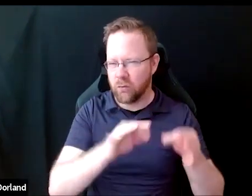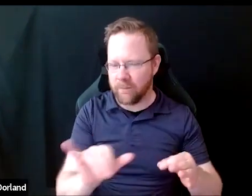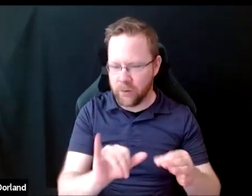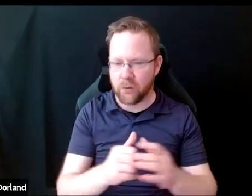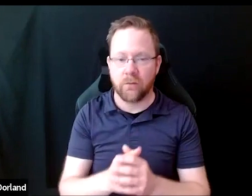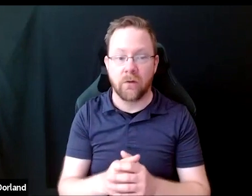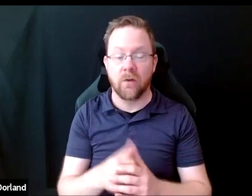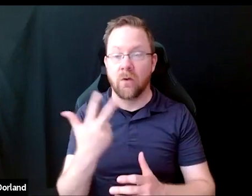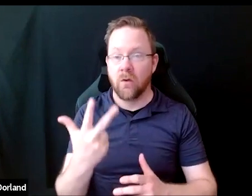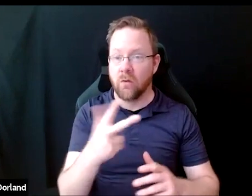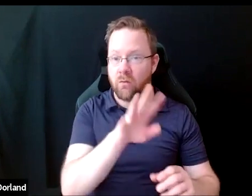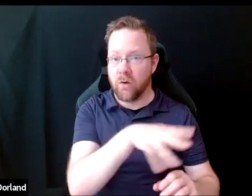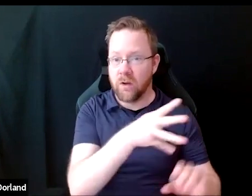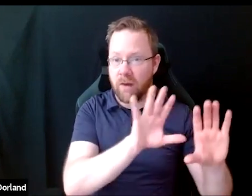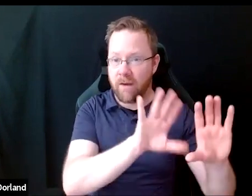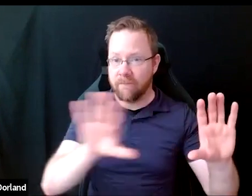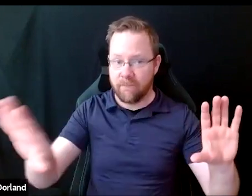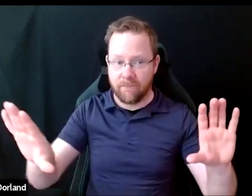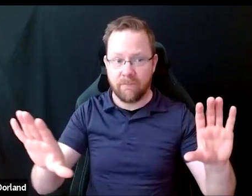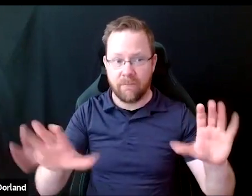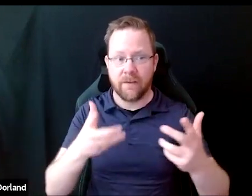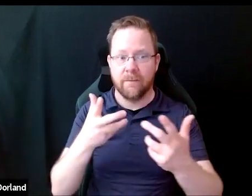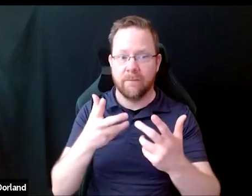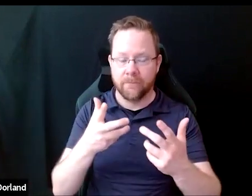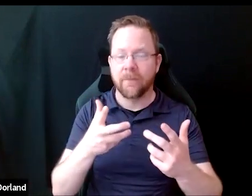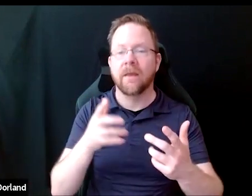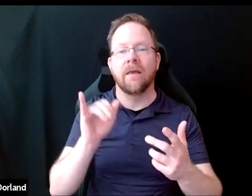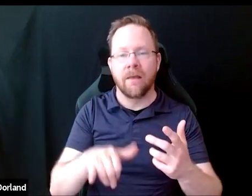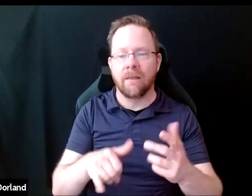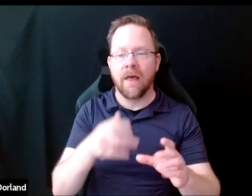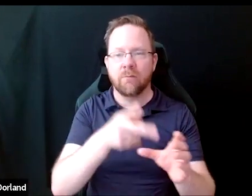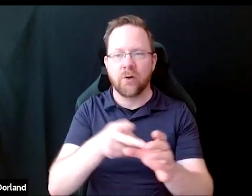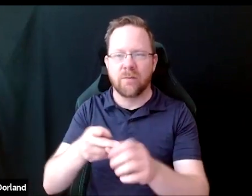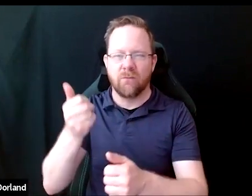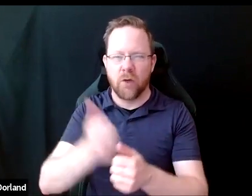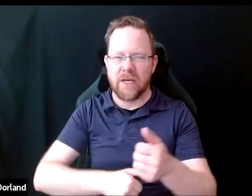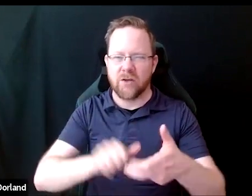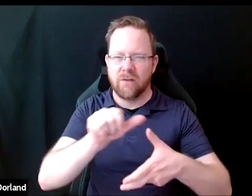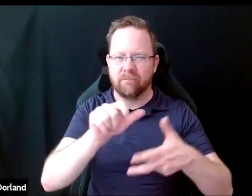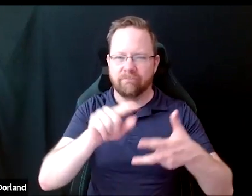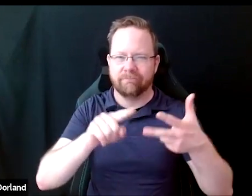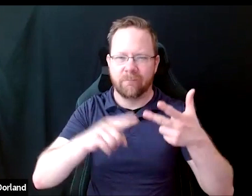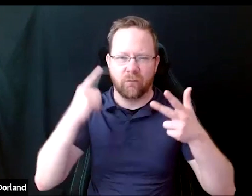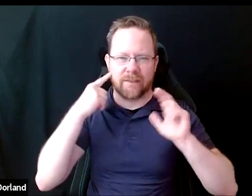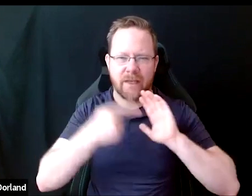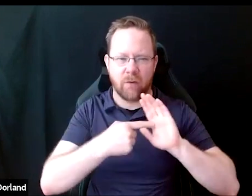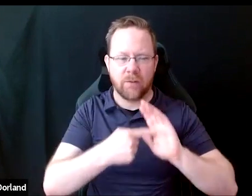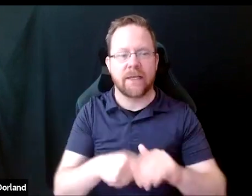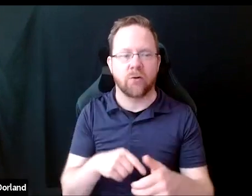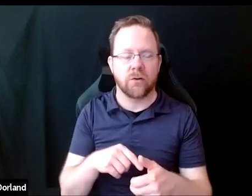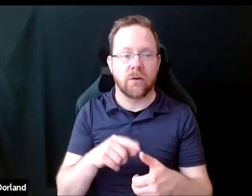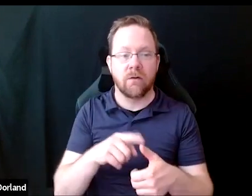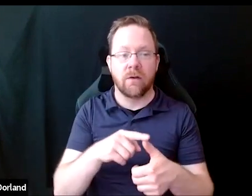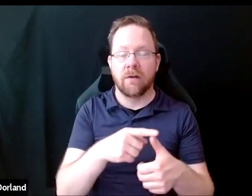3 histograms correspond to the responses of participants for each of the 3 sonifications, from left to right, the galactic